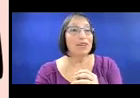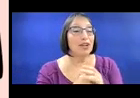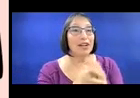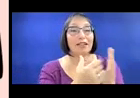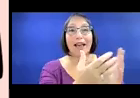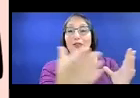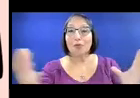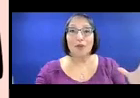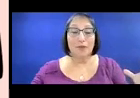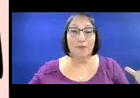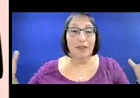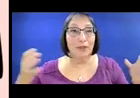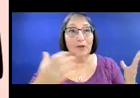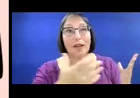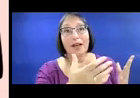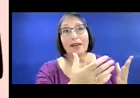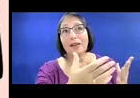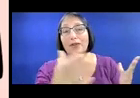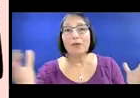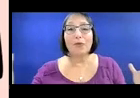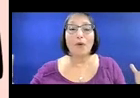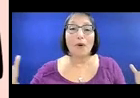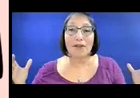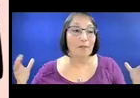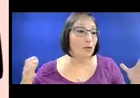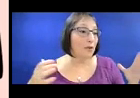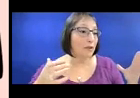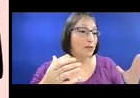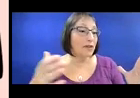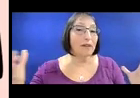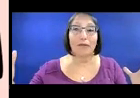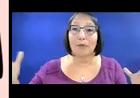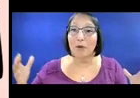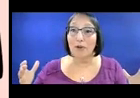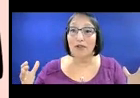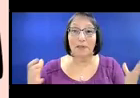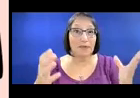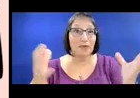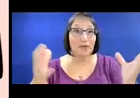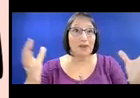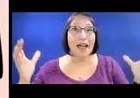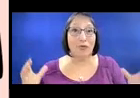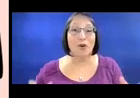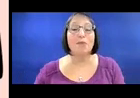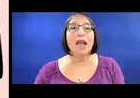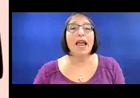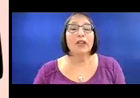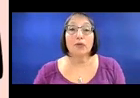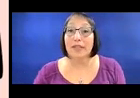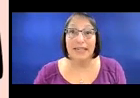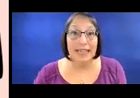teaching in a classroom with either a U or some sort of a three-quarter shaped classroom,